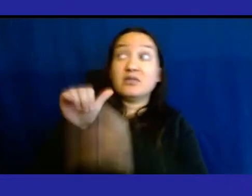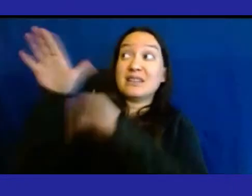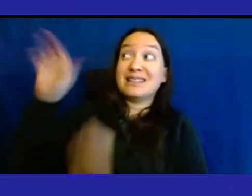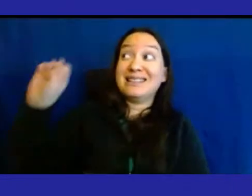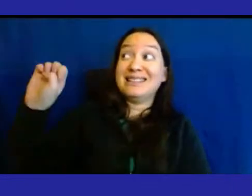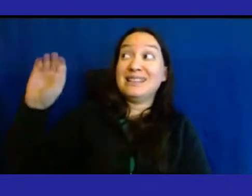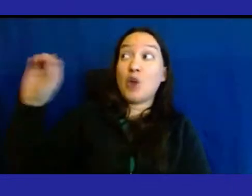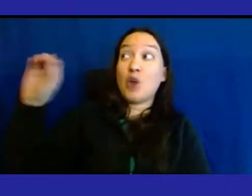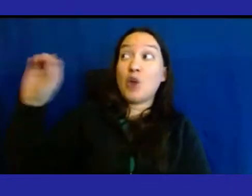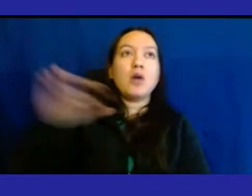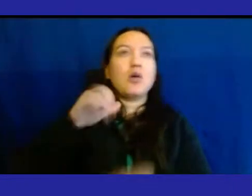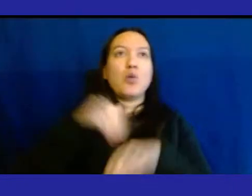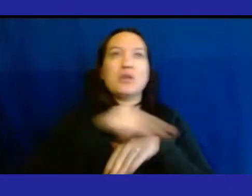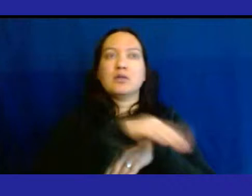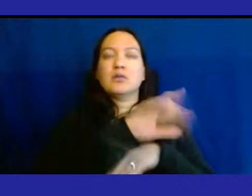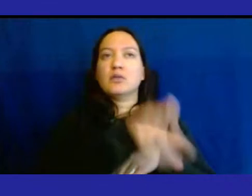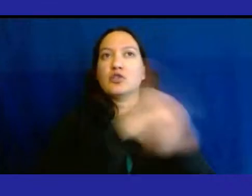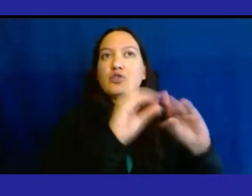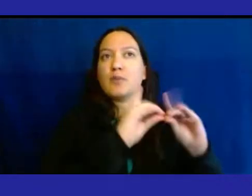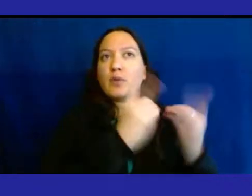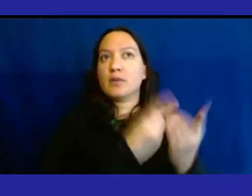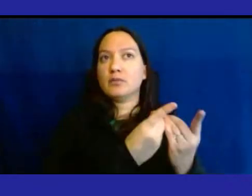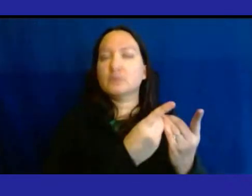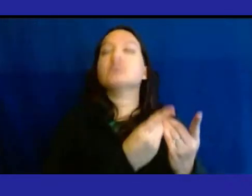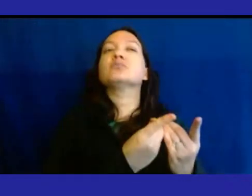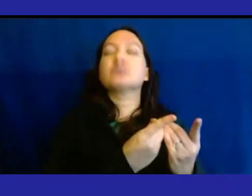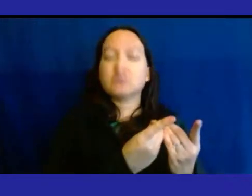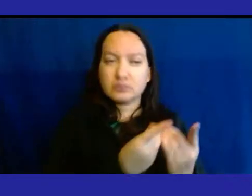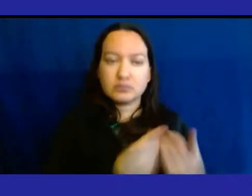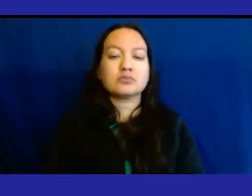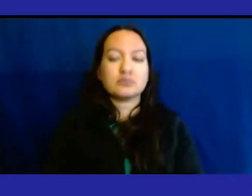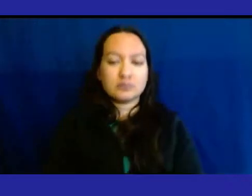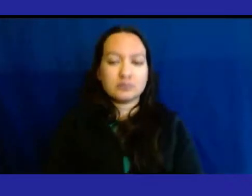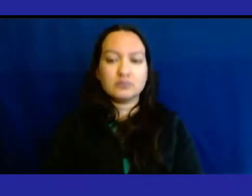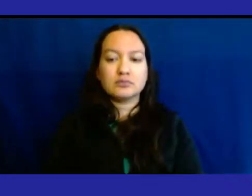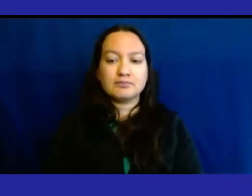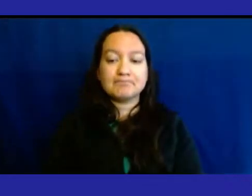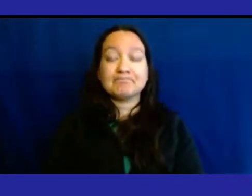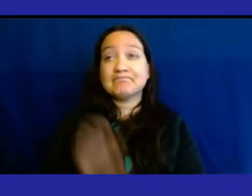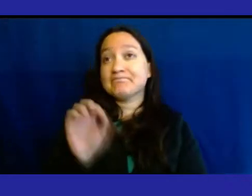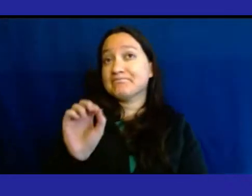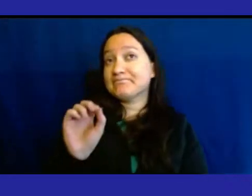to another department for investigation. Okay.